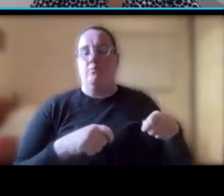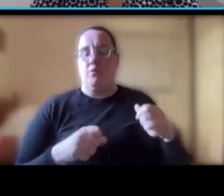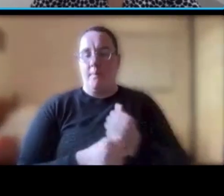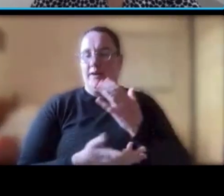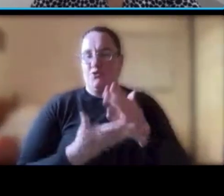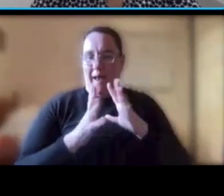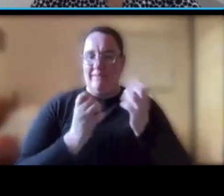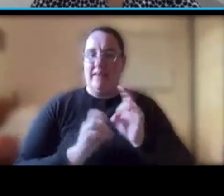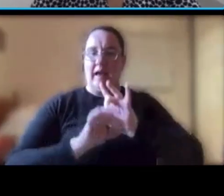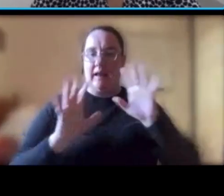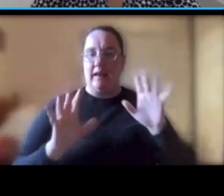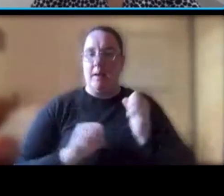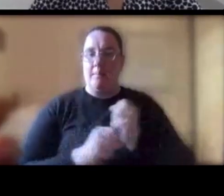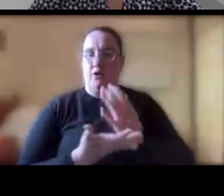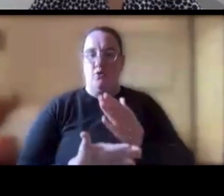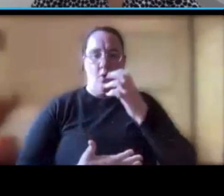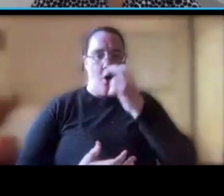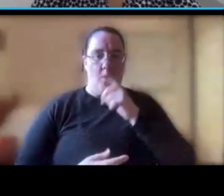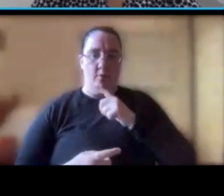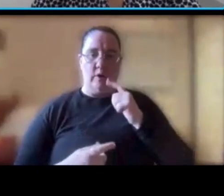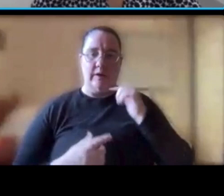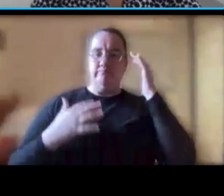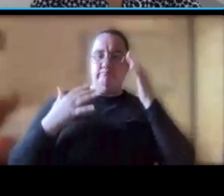informed choices about their care.